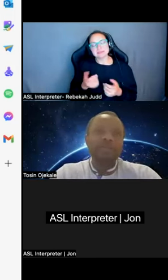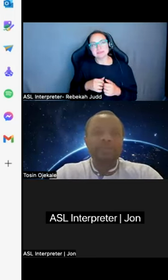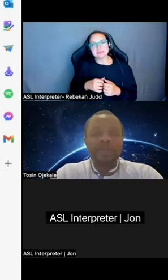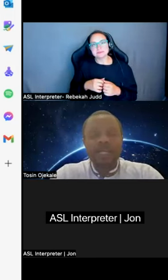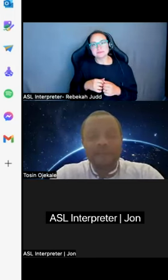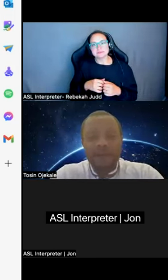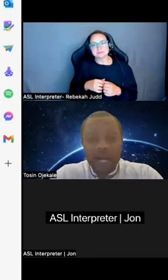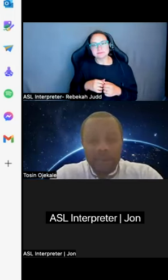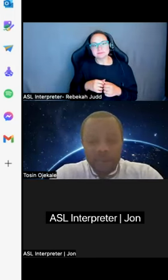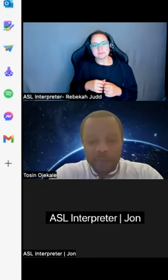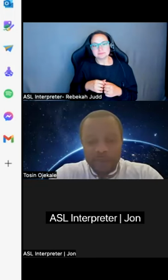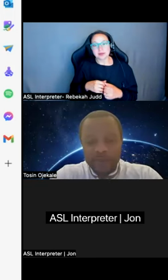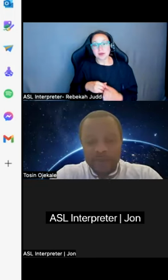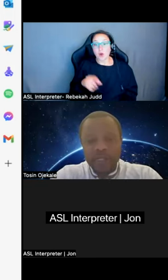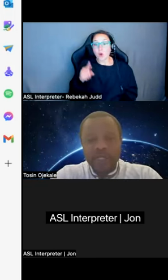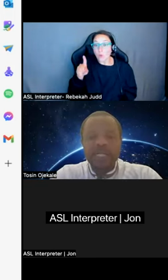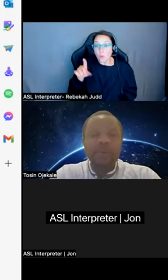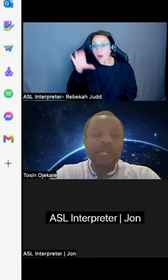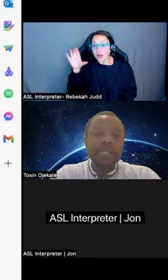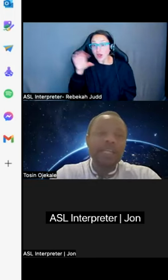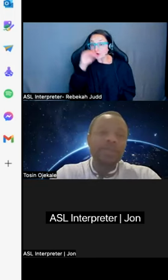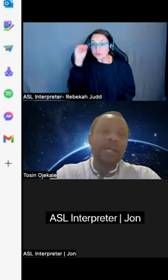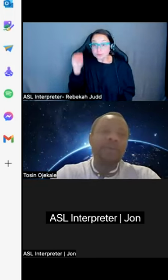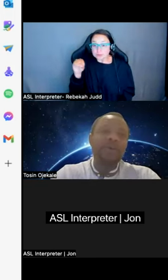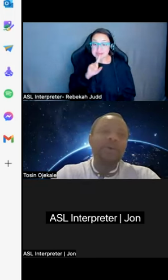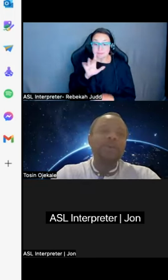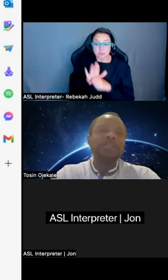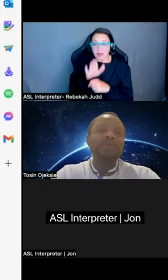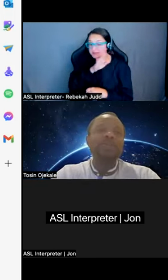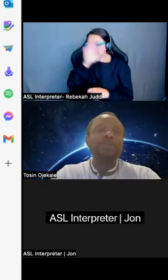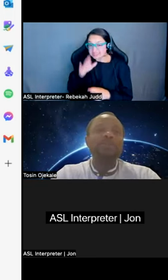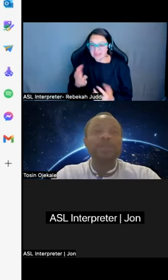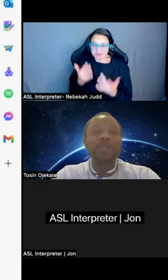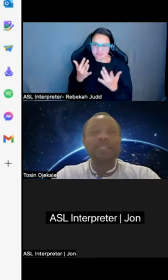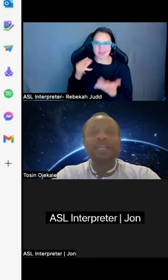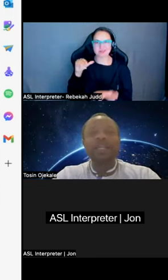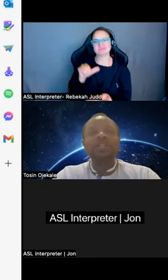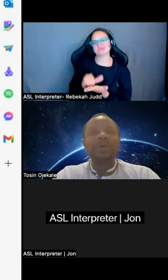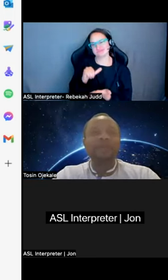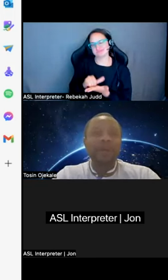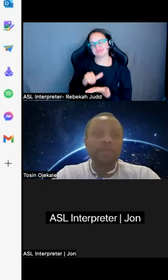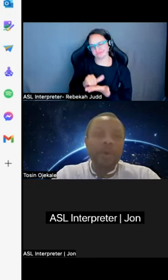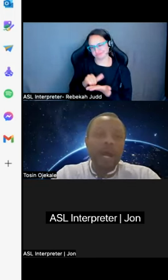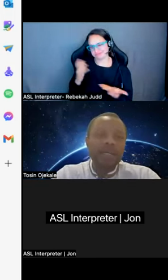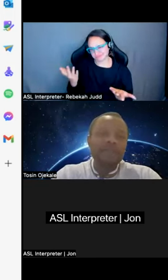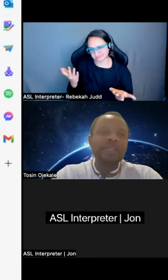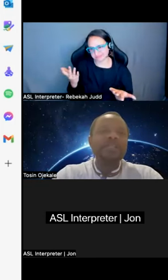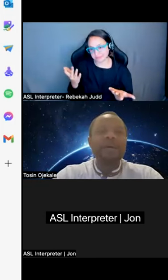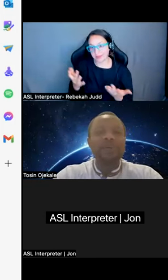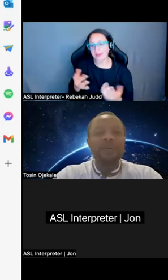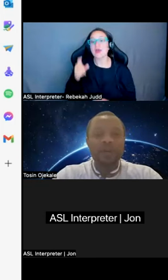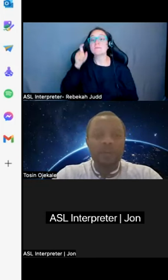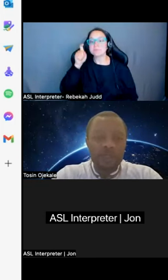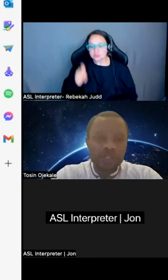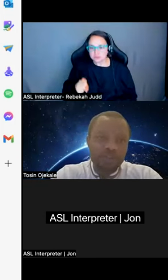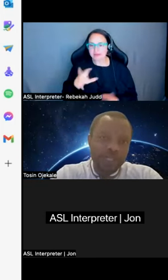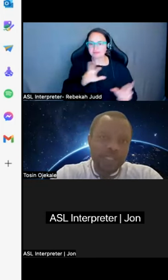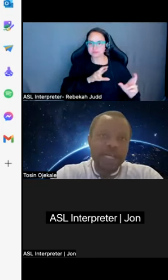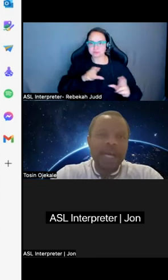are 100% fireproof, the only thing you can always do is to make sure that you are very proactive in terms of